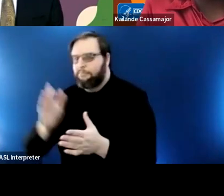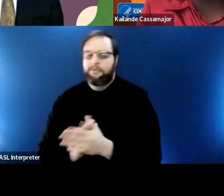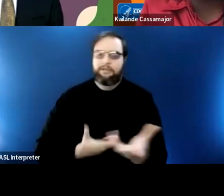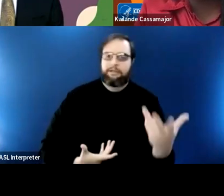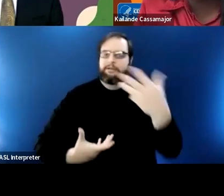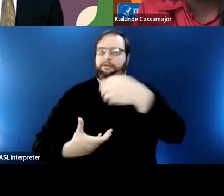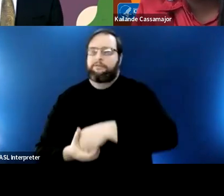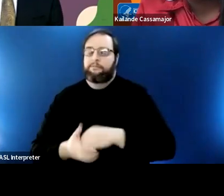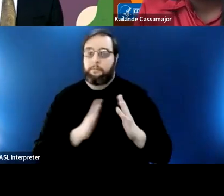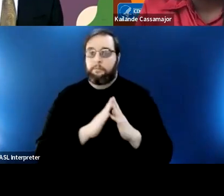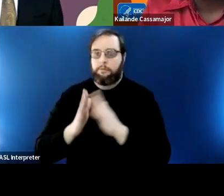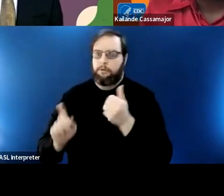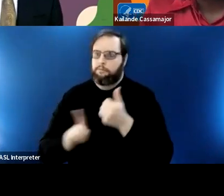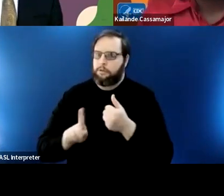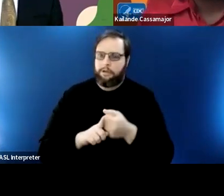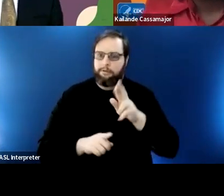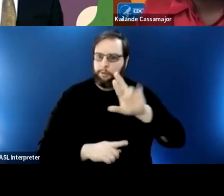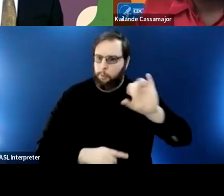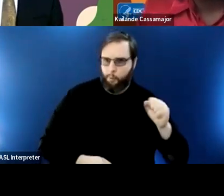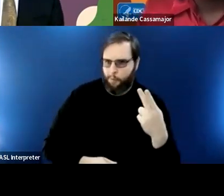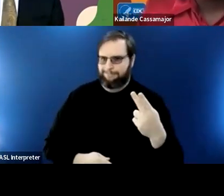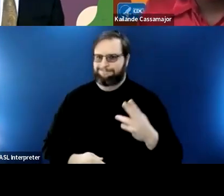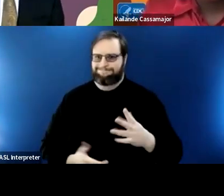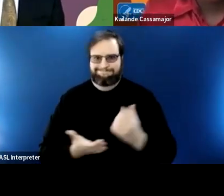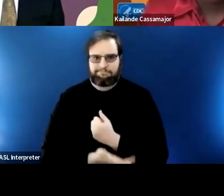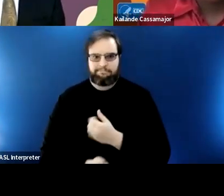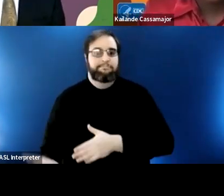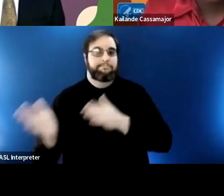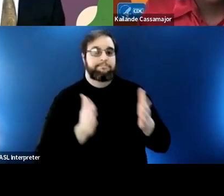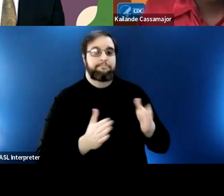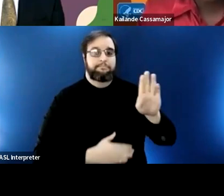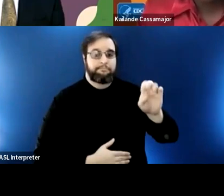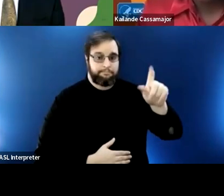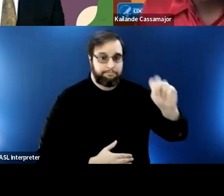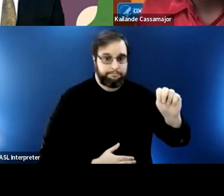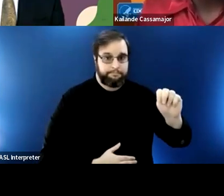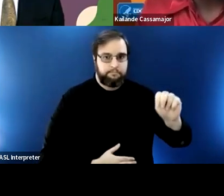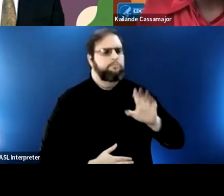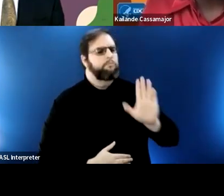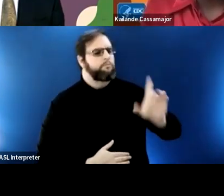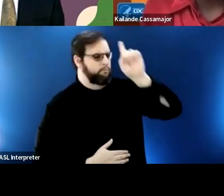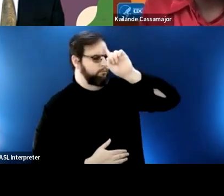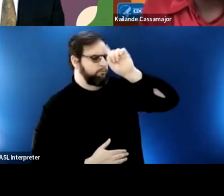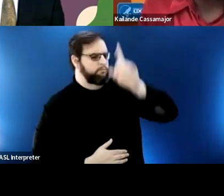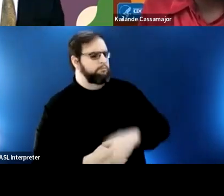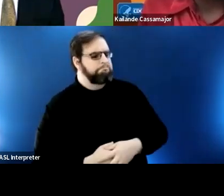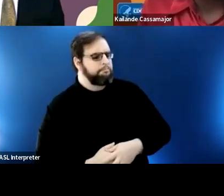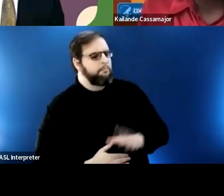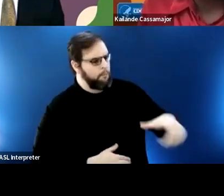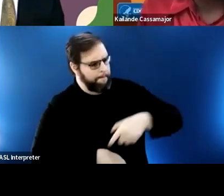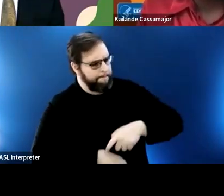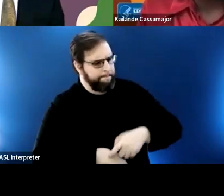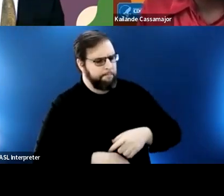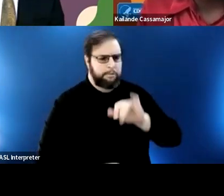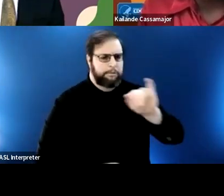that is there. Excellent, thank you. Brandon, what about your thoughts, thinking of your time at